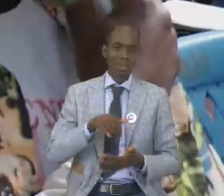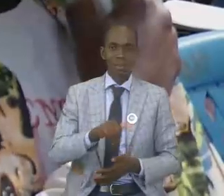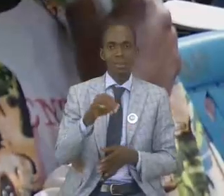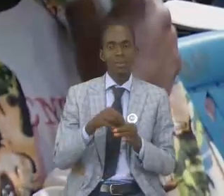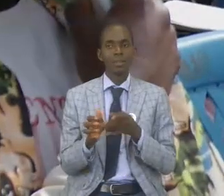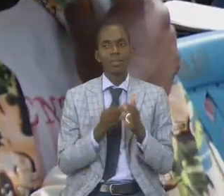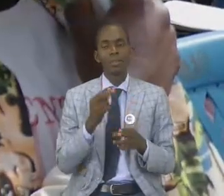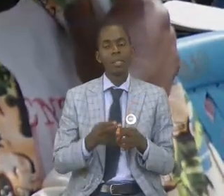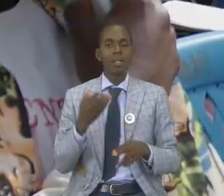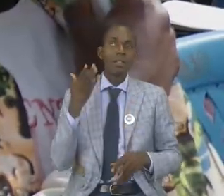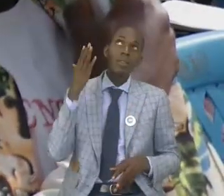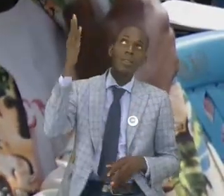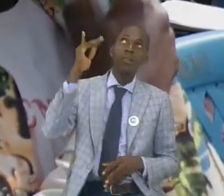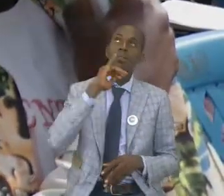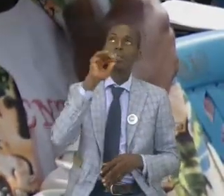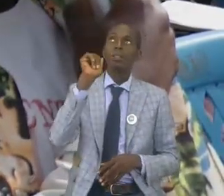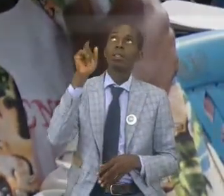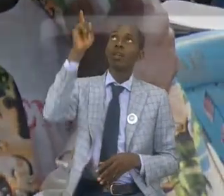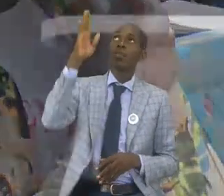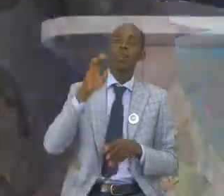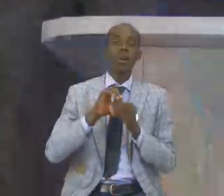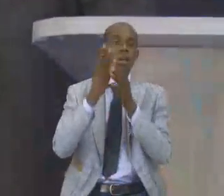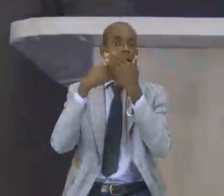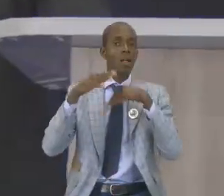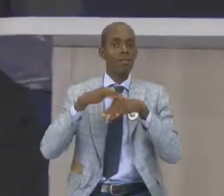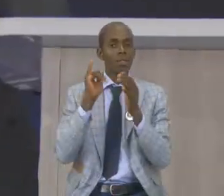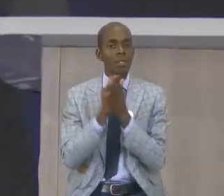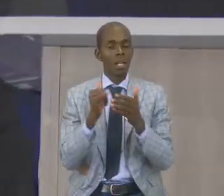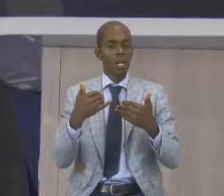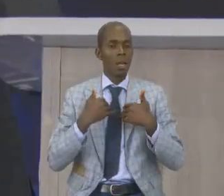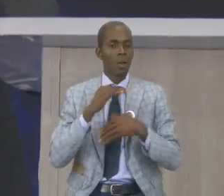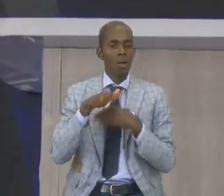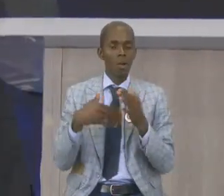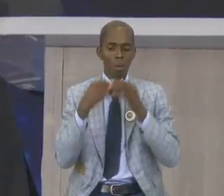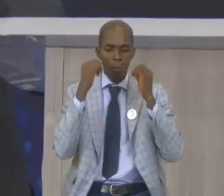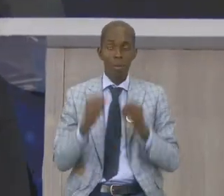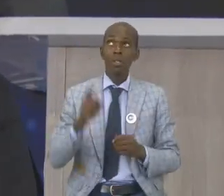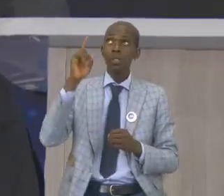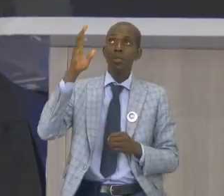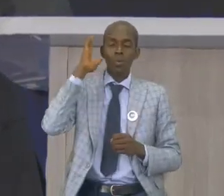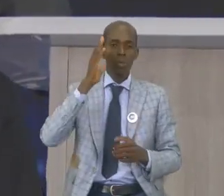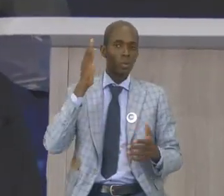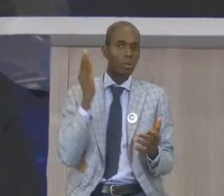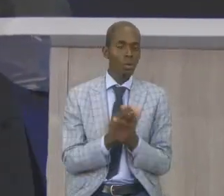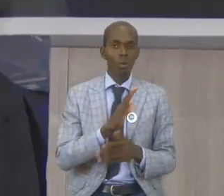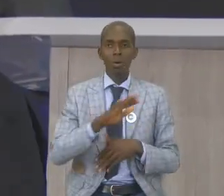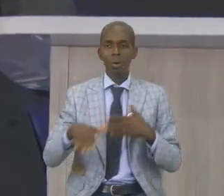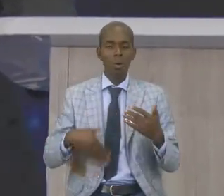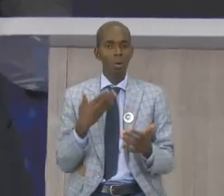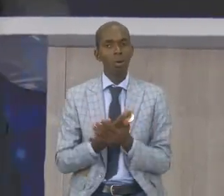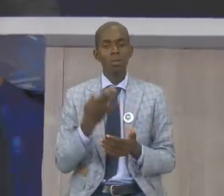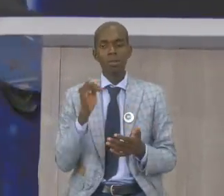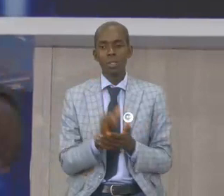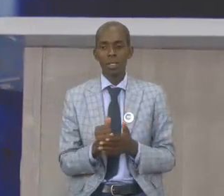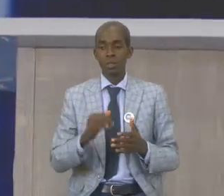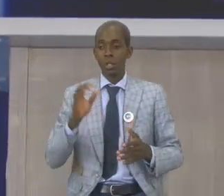a God in heaven that has all power. He can quench all the fierceness of that fire.